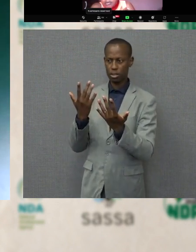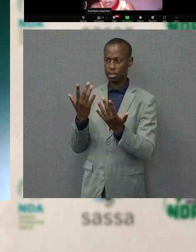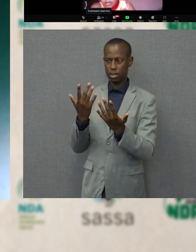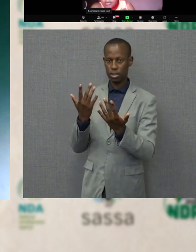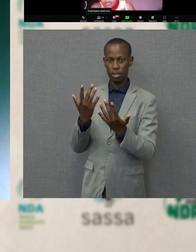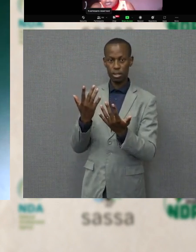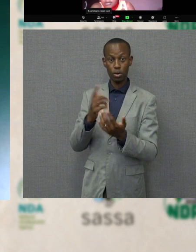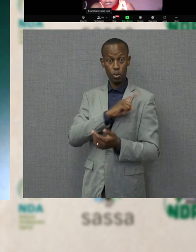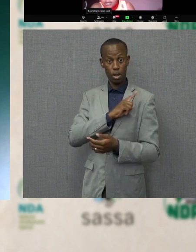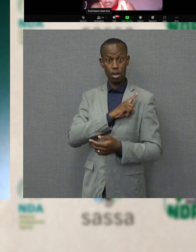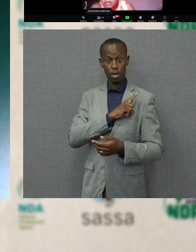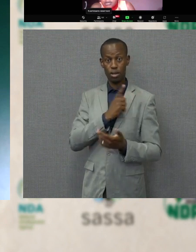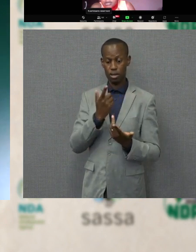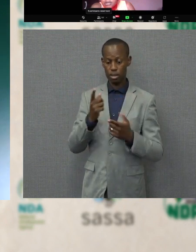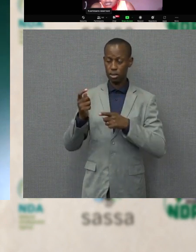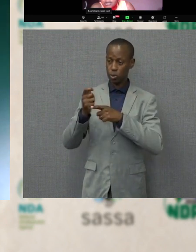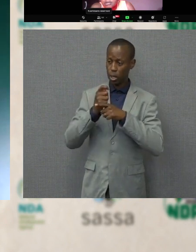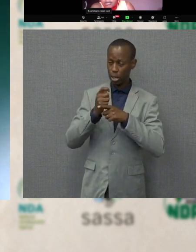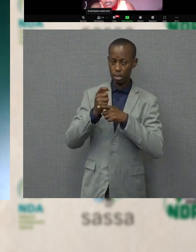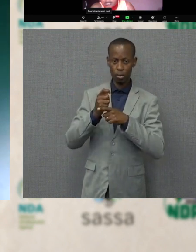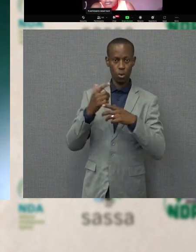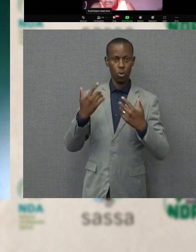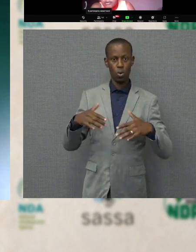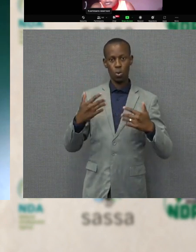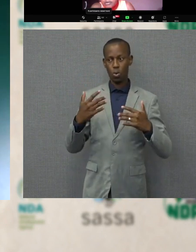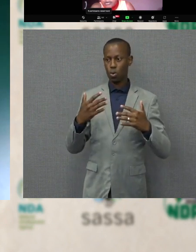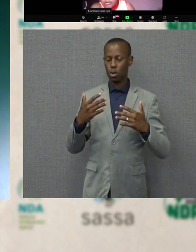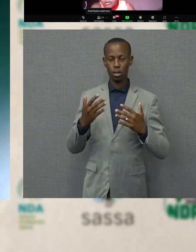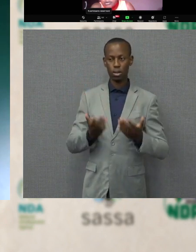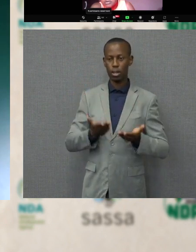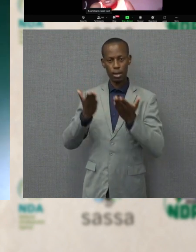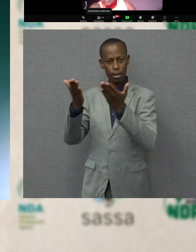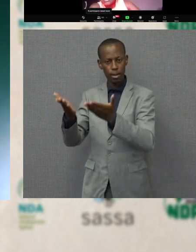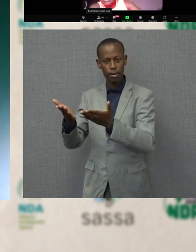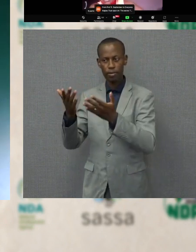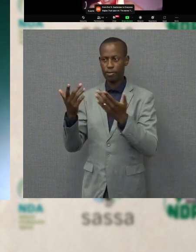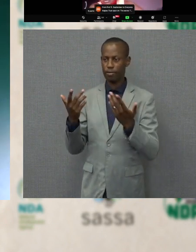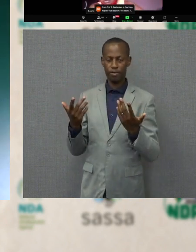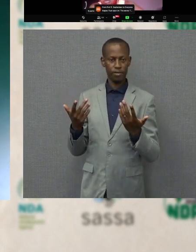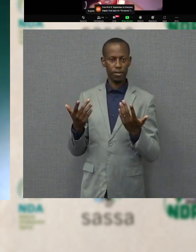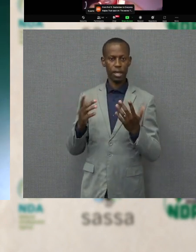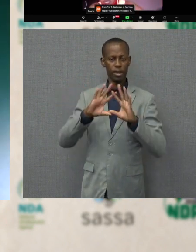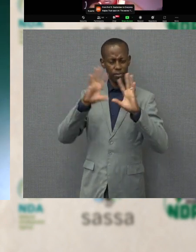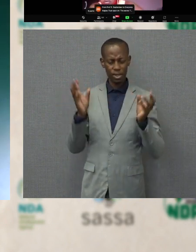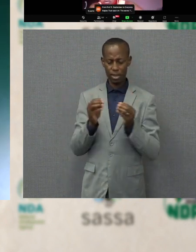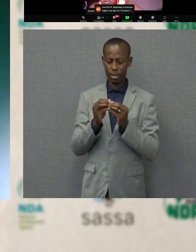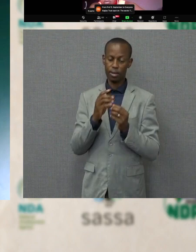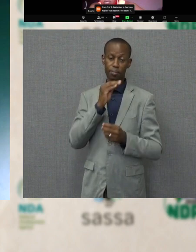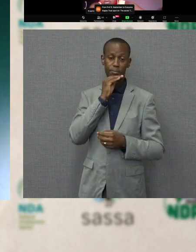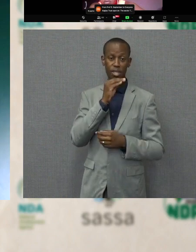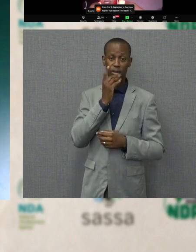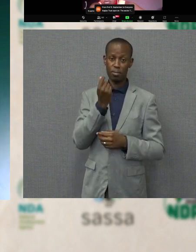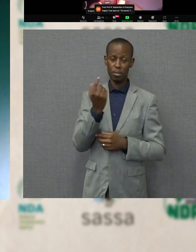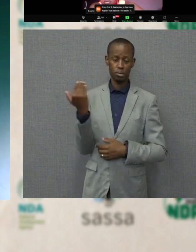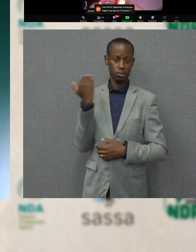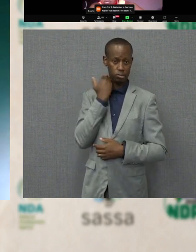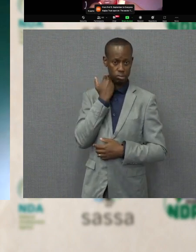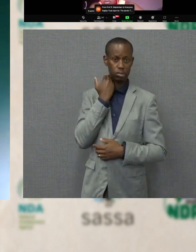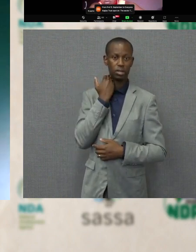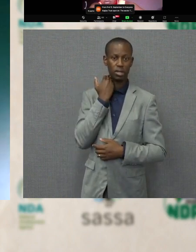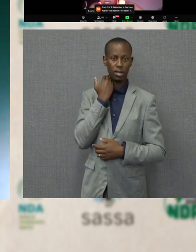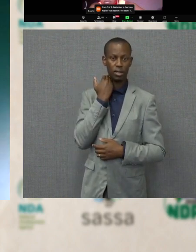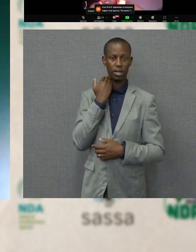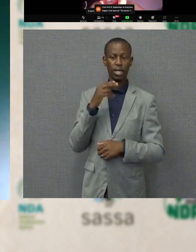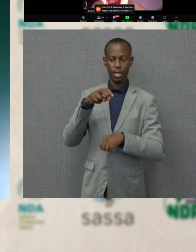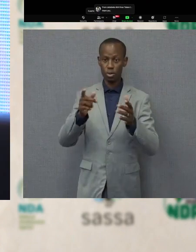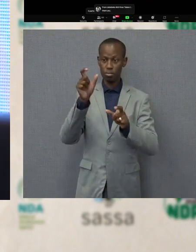to bring your board in and to train them up and to present to them. And it's important to build that holistically into our budgets and report on that